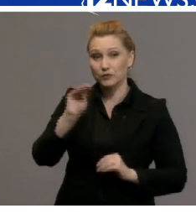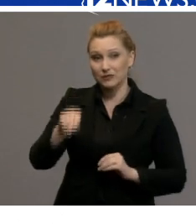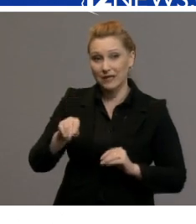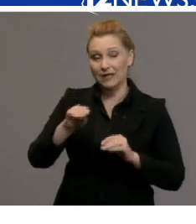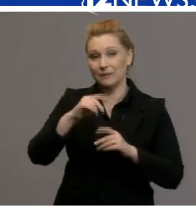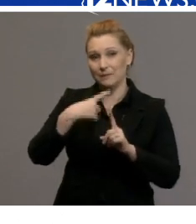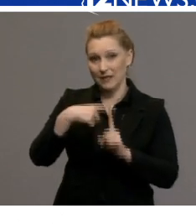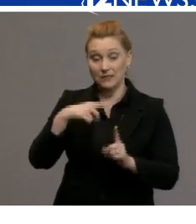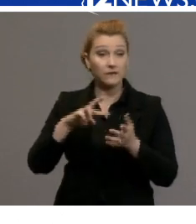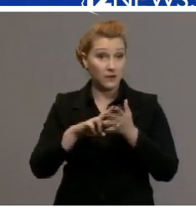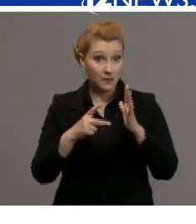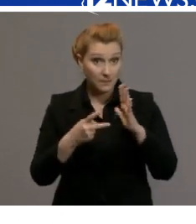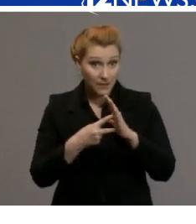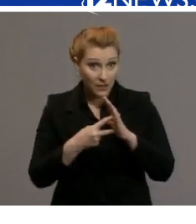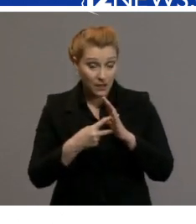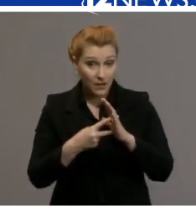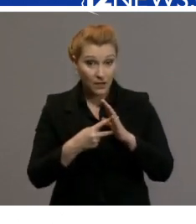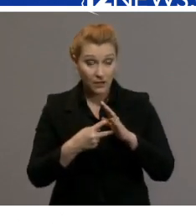that have